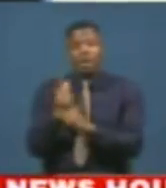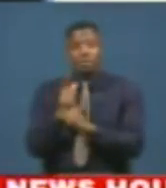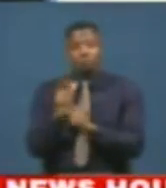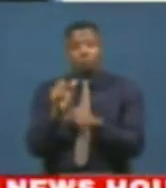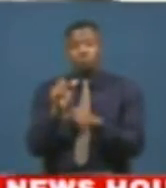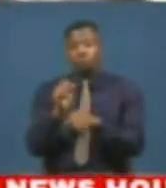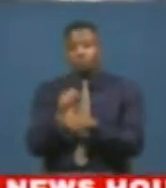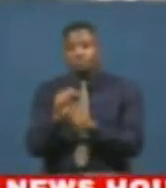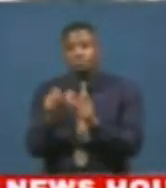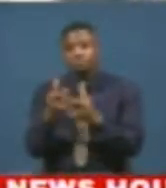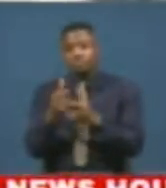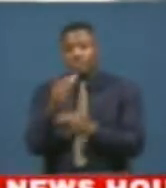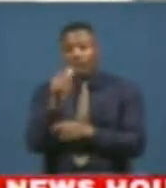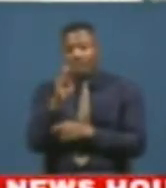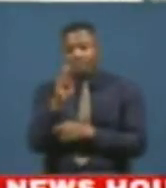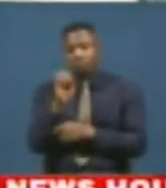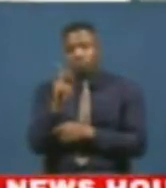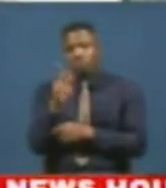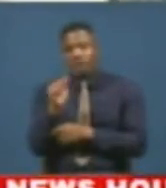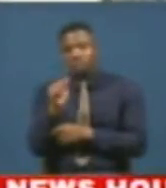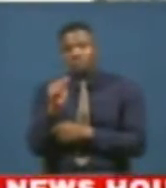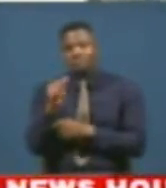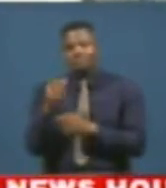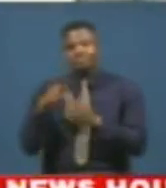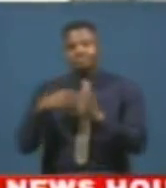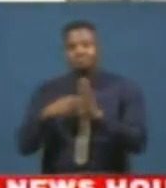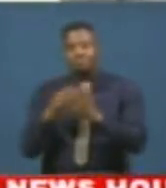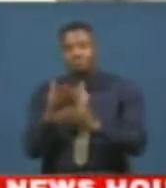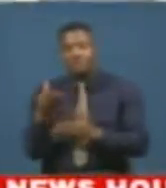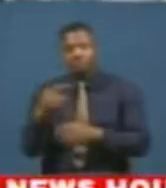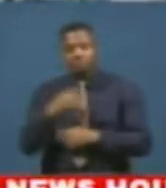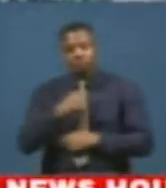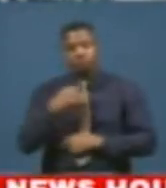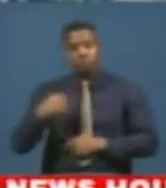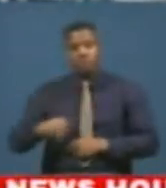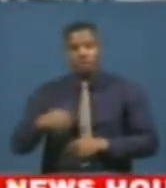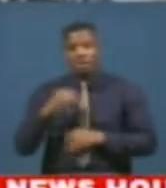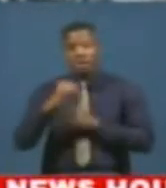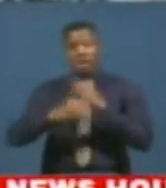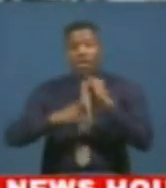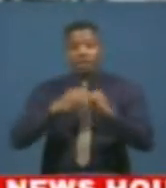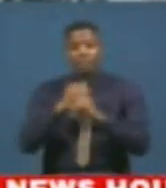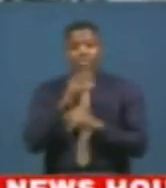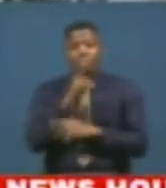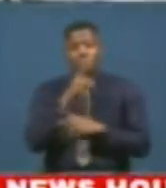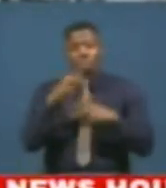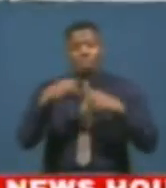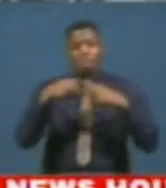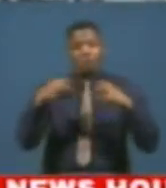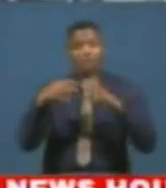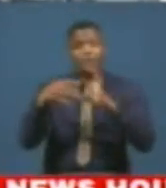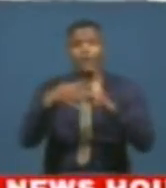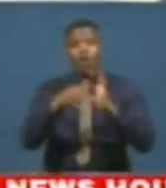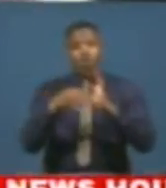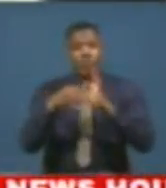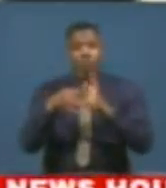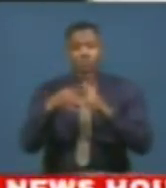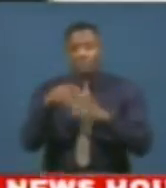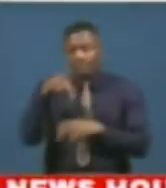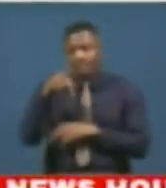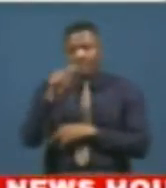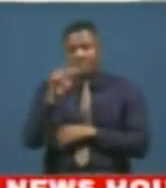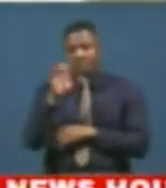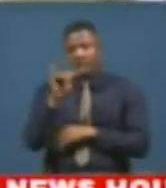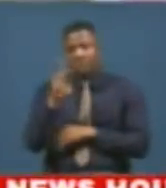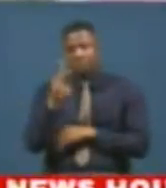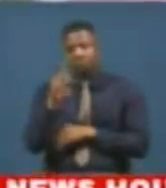Abosokai Spare Parts Dealers Association, China International Water and Electric Corporation, and Pacific Solutions and